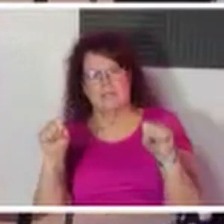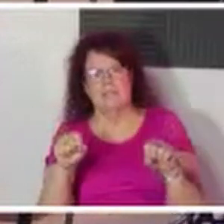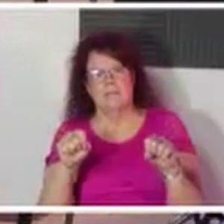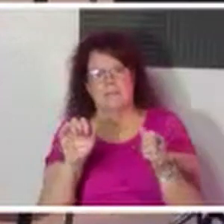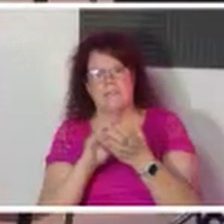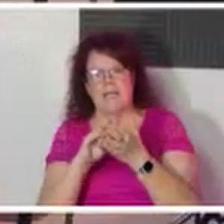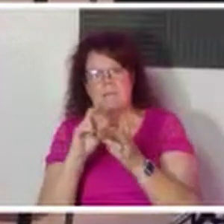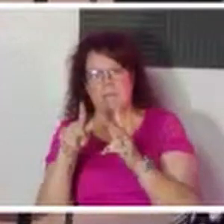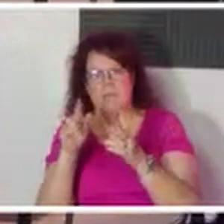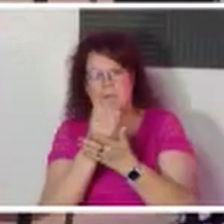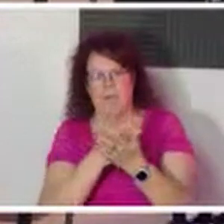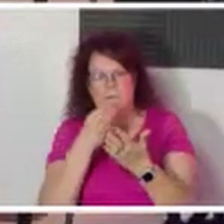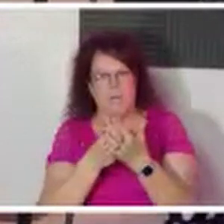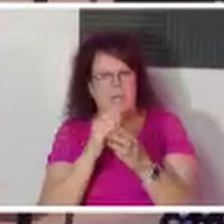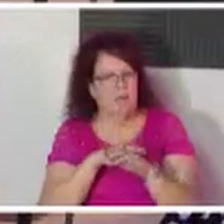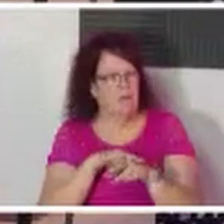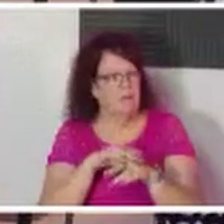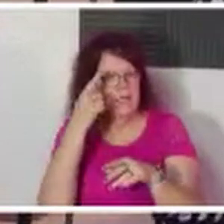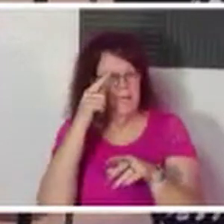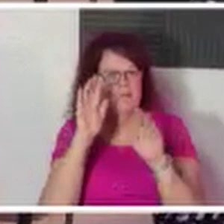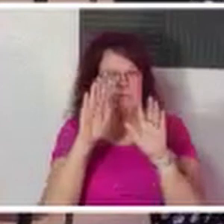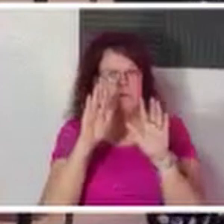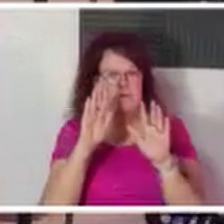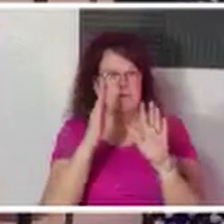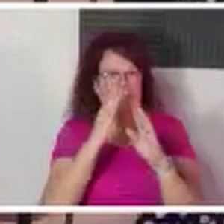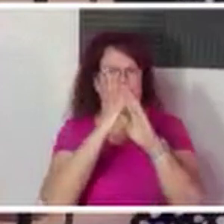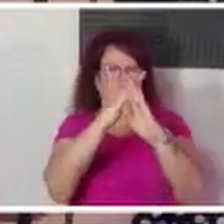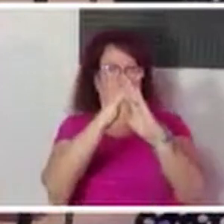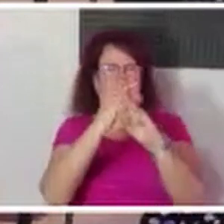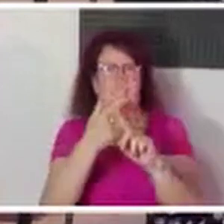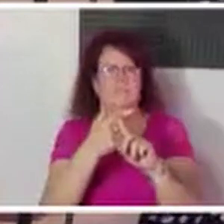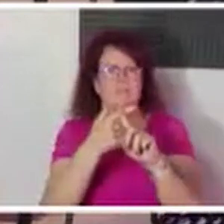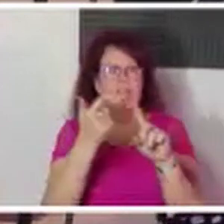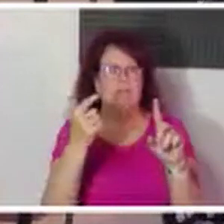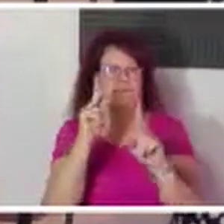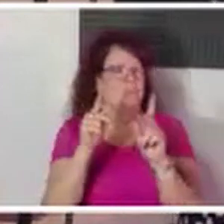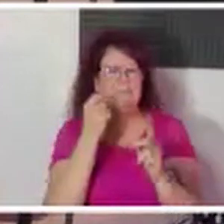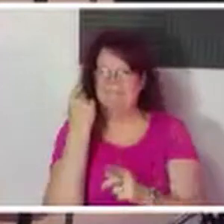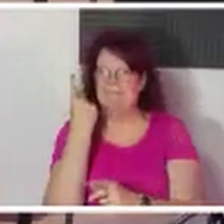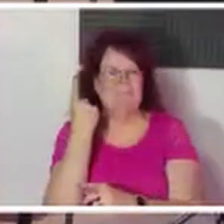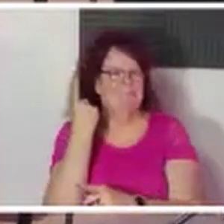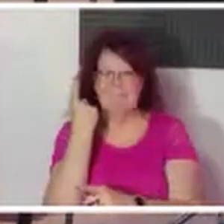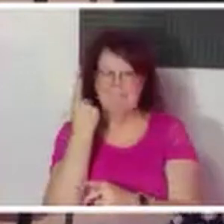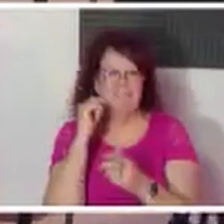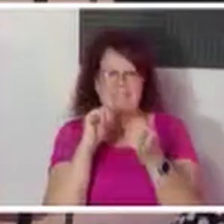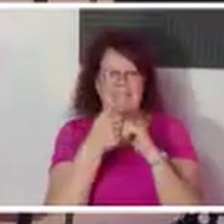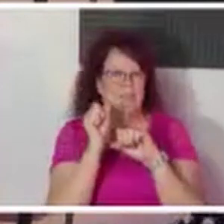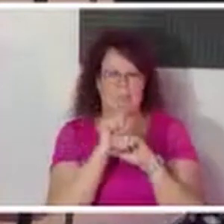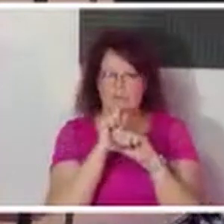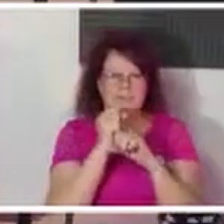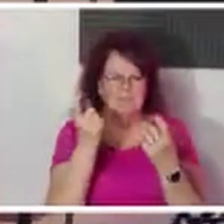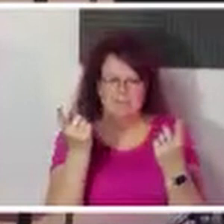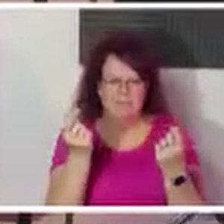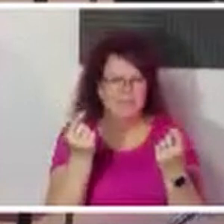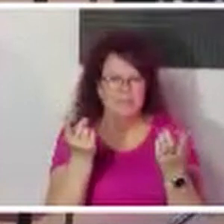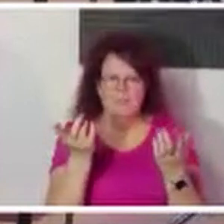others. I think though the greatest pushback always comes from people not understanding how bail works and what bail is and what